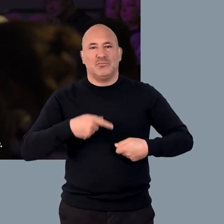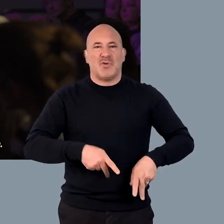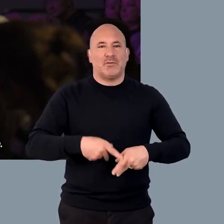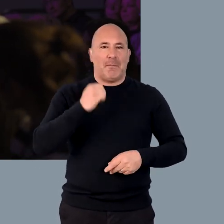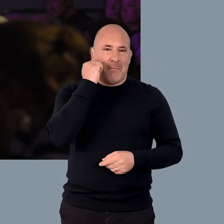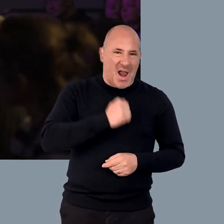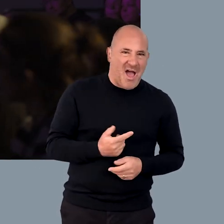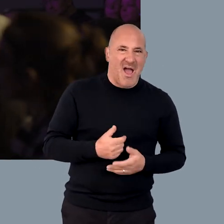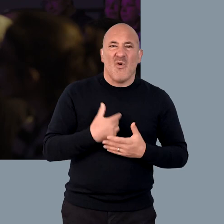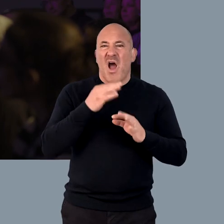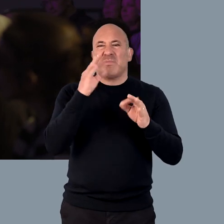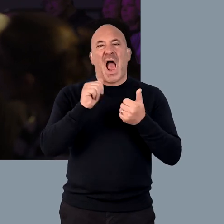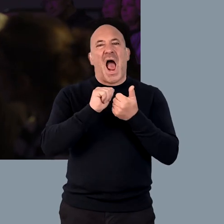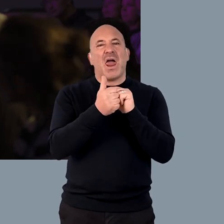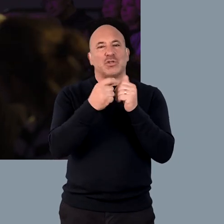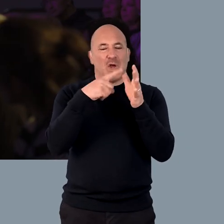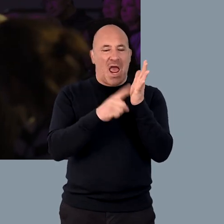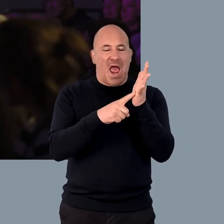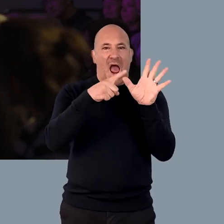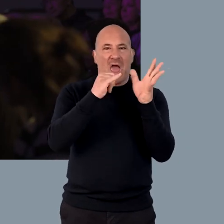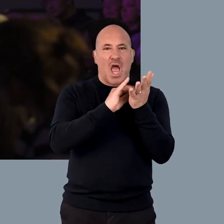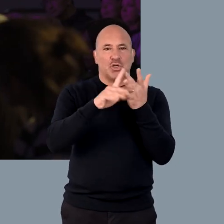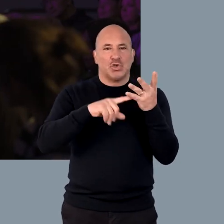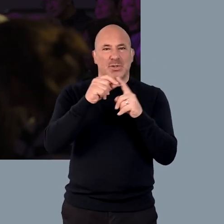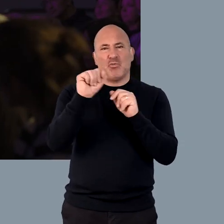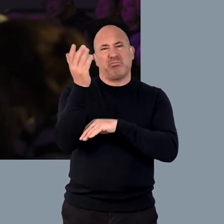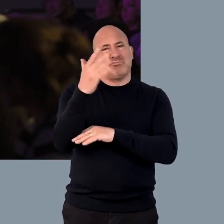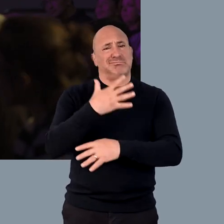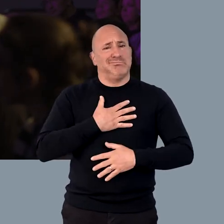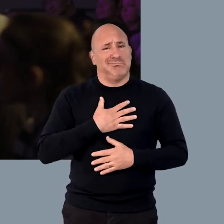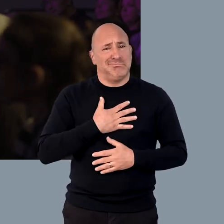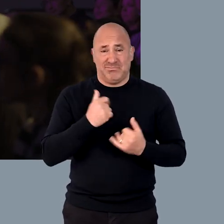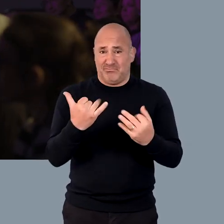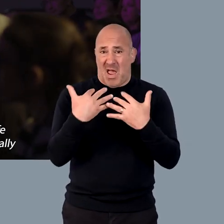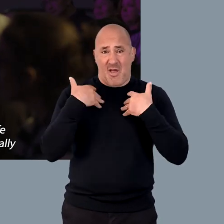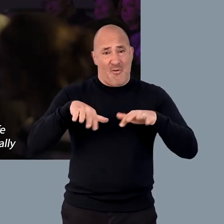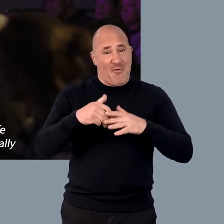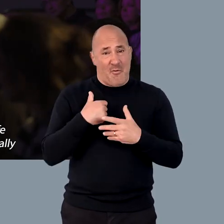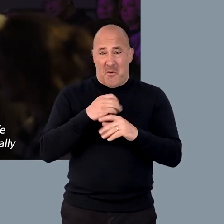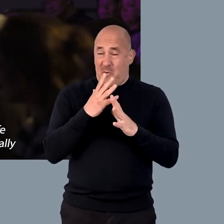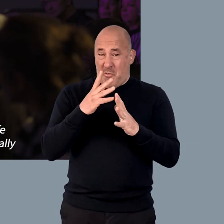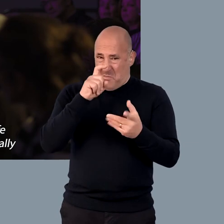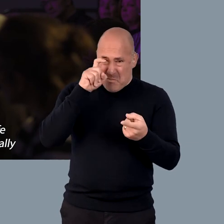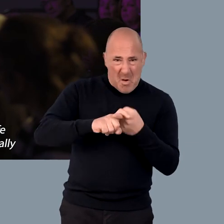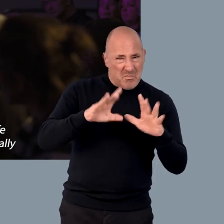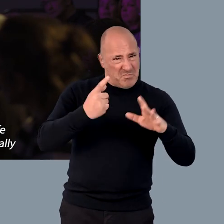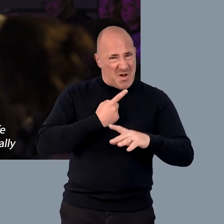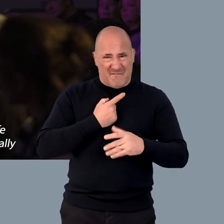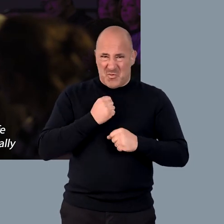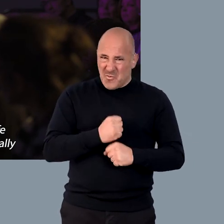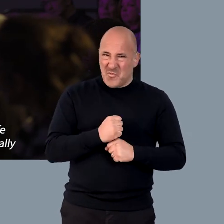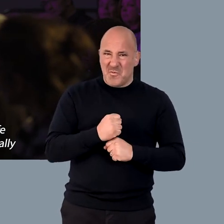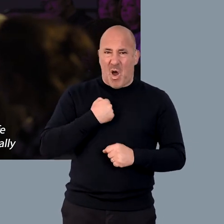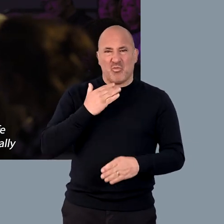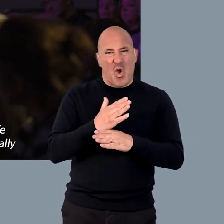allyship um i've absolutely loved your presentation i feel very very very inspired i'm very committed personally in my